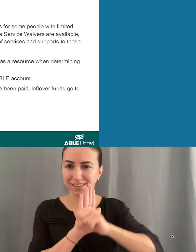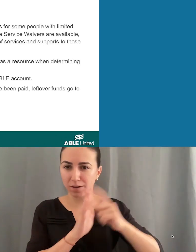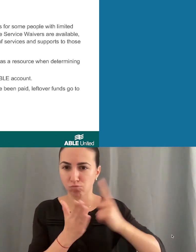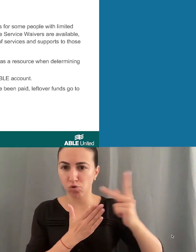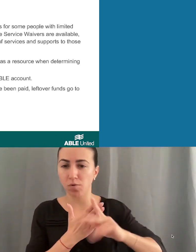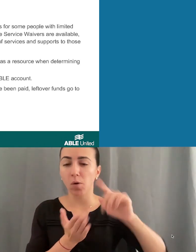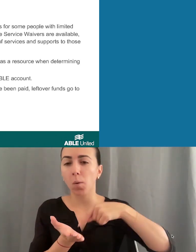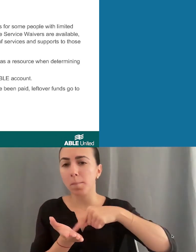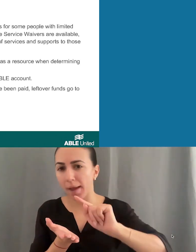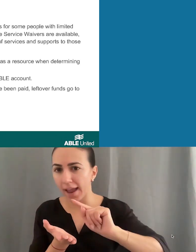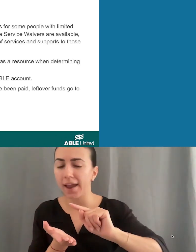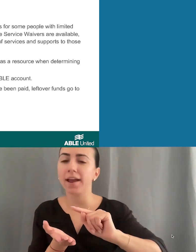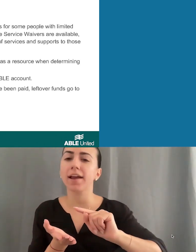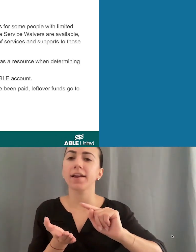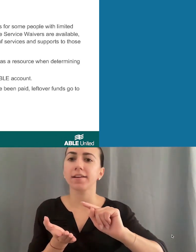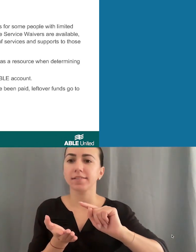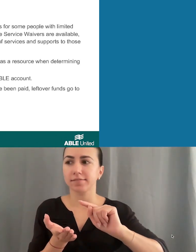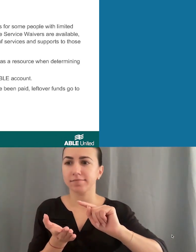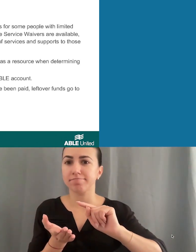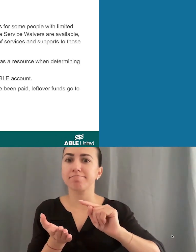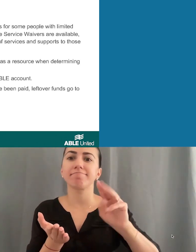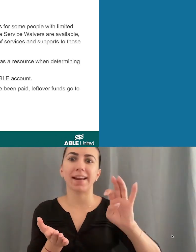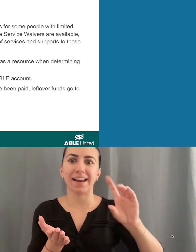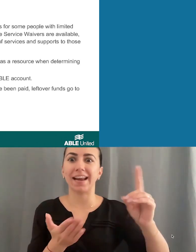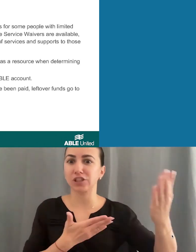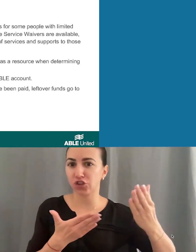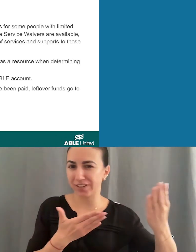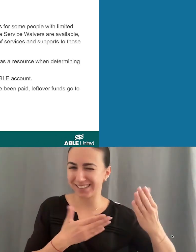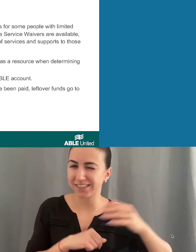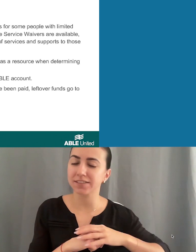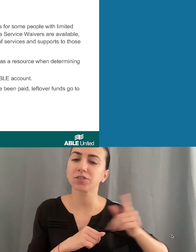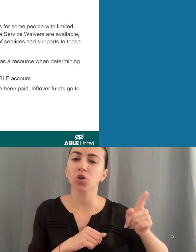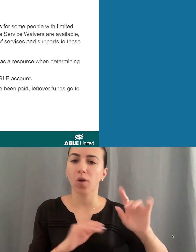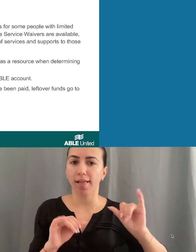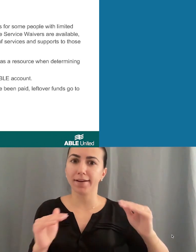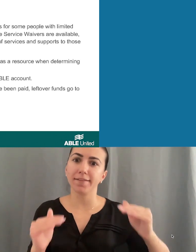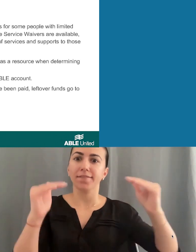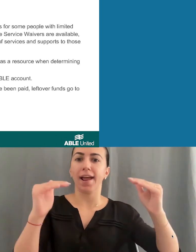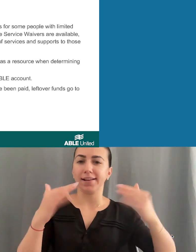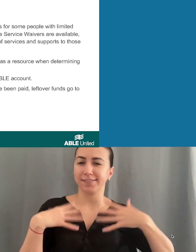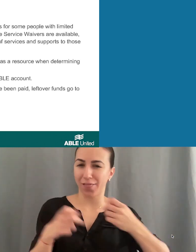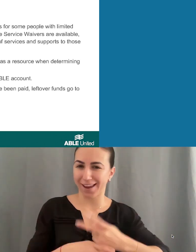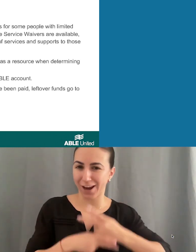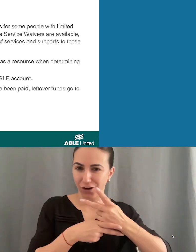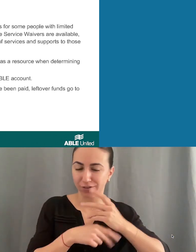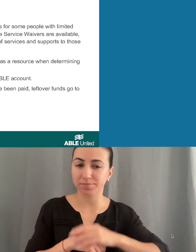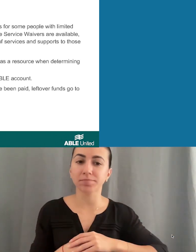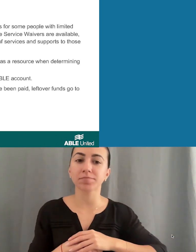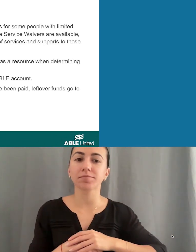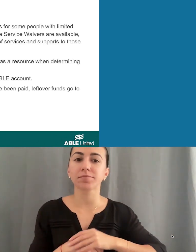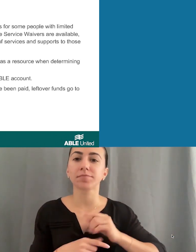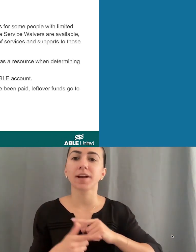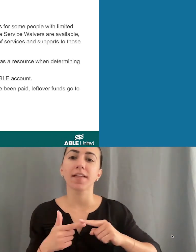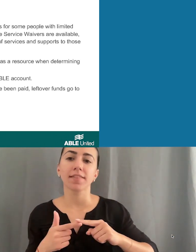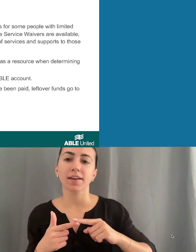very robust set of Medicaid services. So kind of an enhanced healthcare system. We also have what we call home